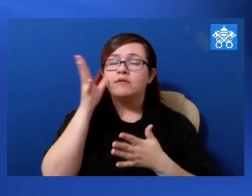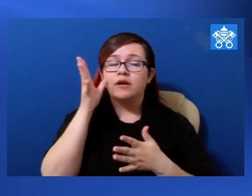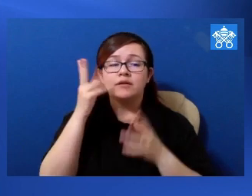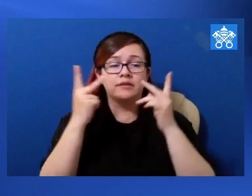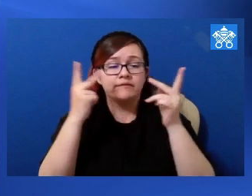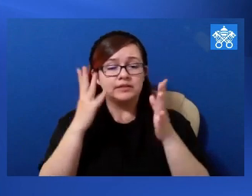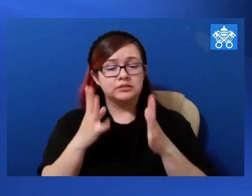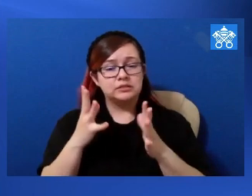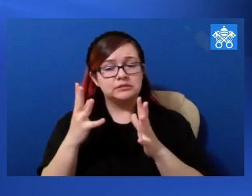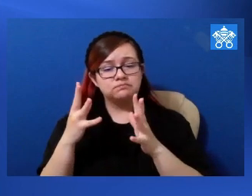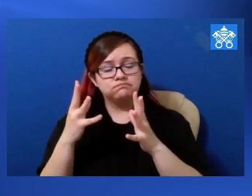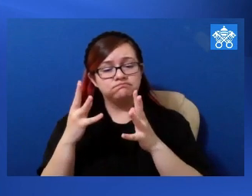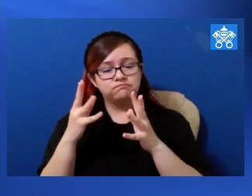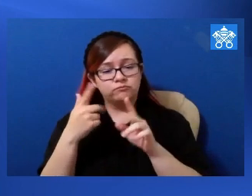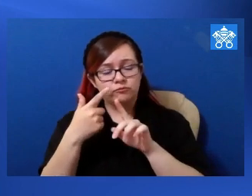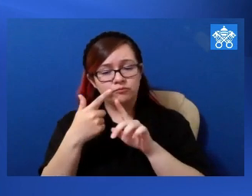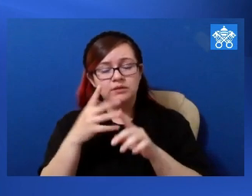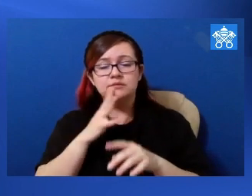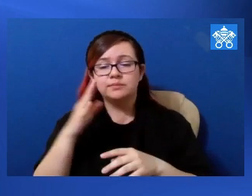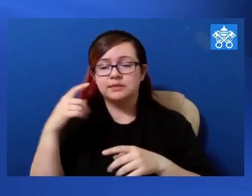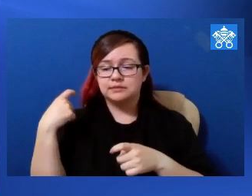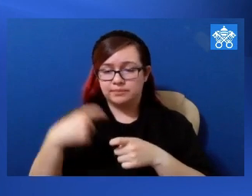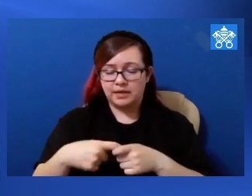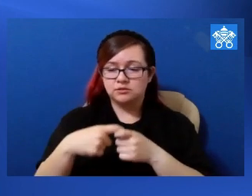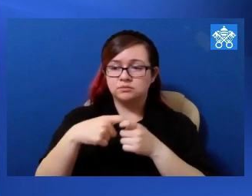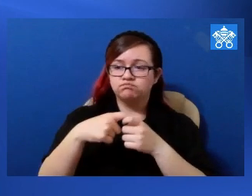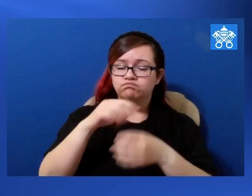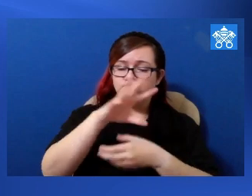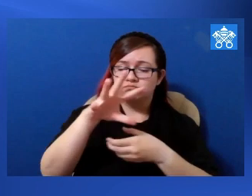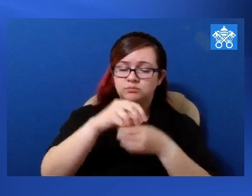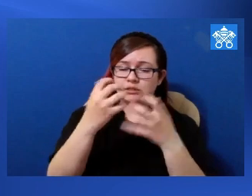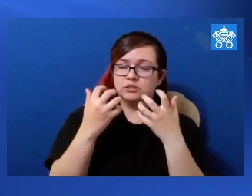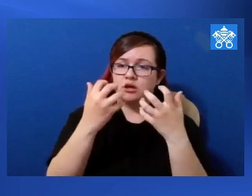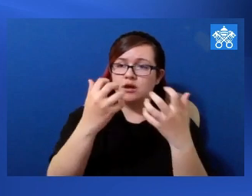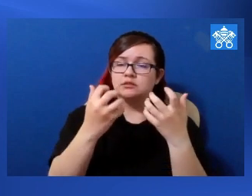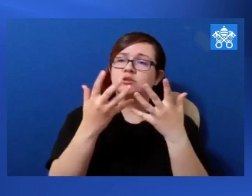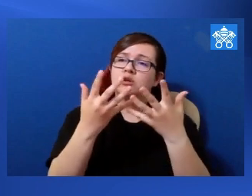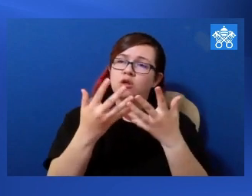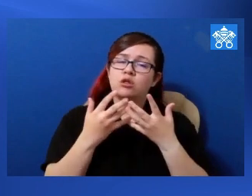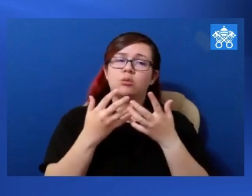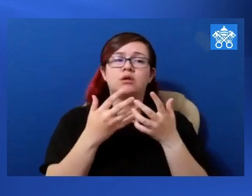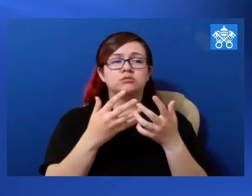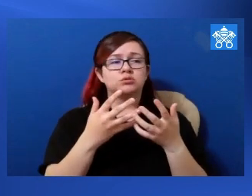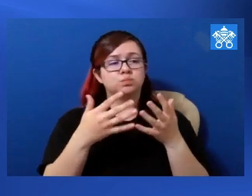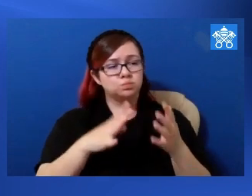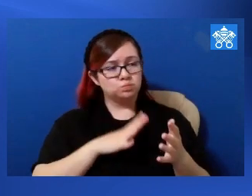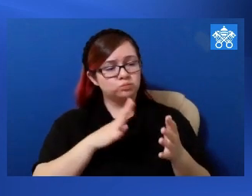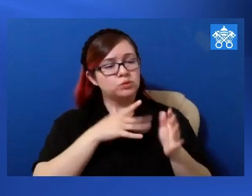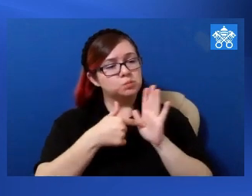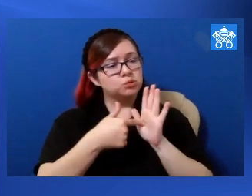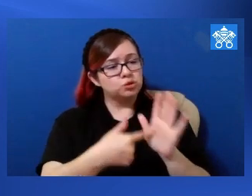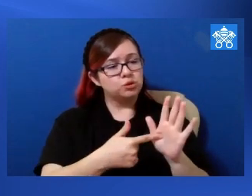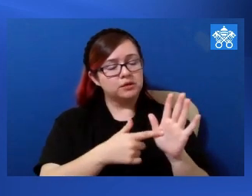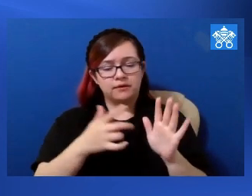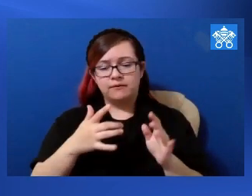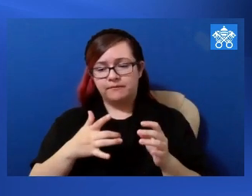Santo Padre, los visitantes y peregrinos de lengua española que participan en esta audiencia desean